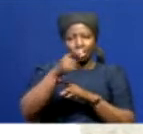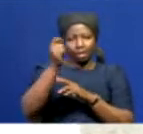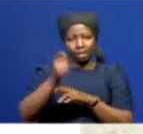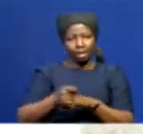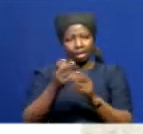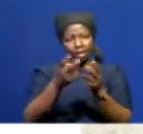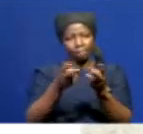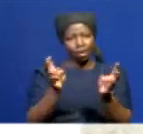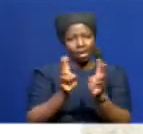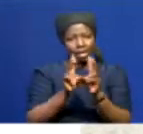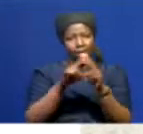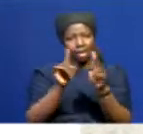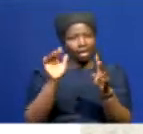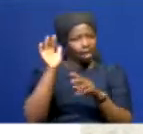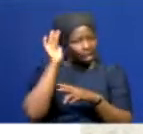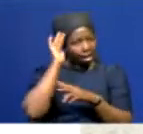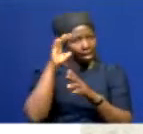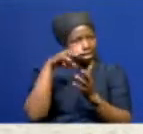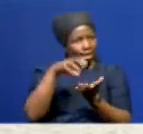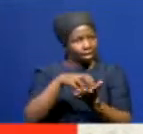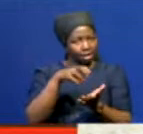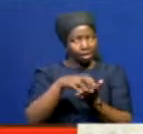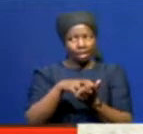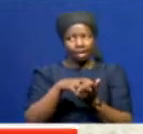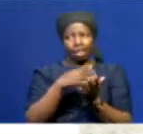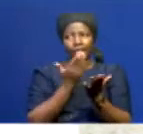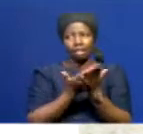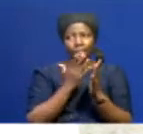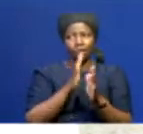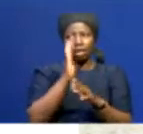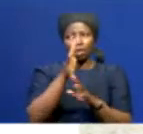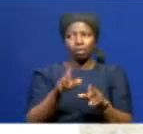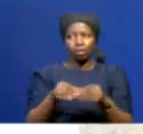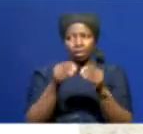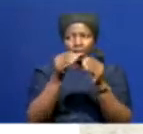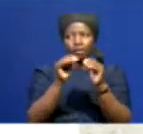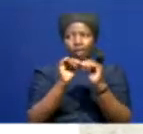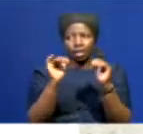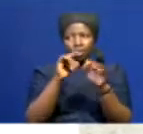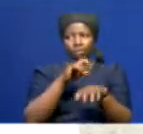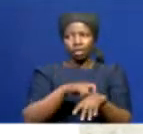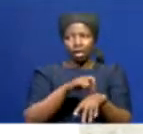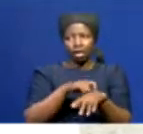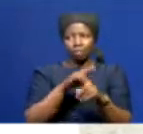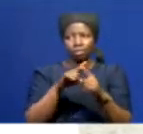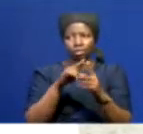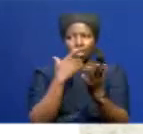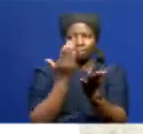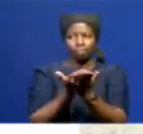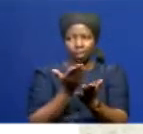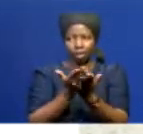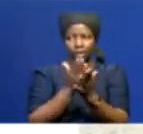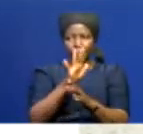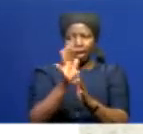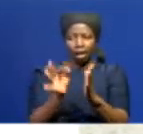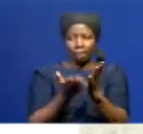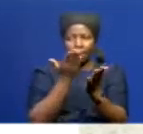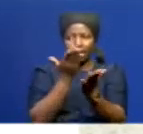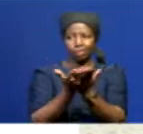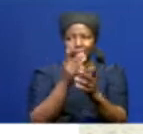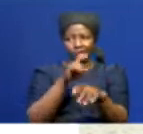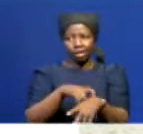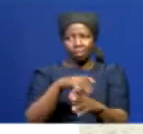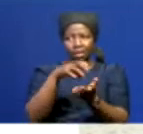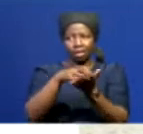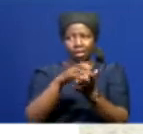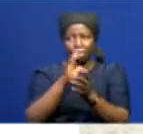the case, the petitioners, all the petitioners will be given equal time to submit their applications when the case